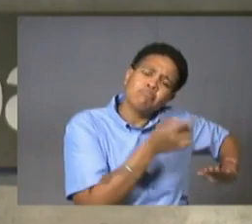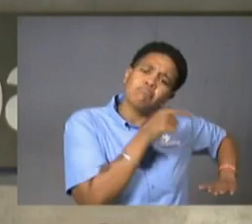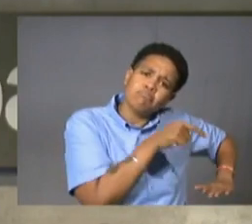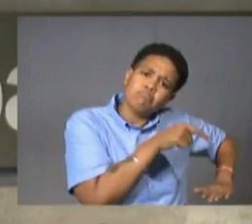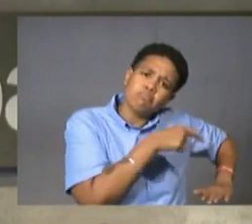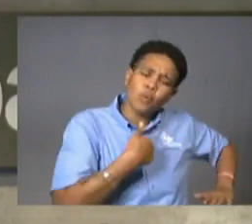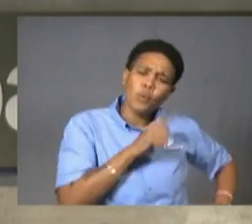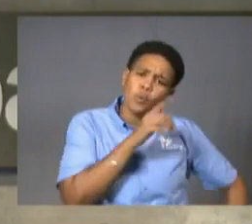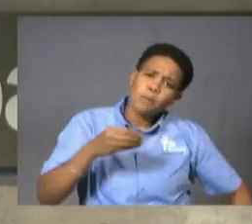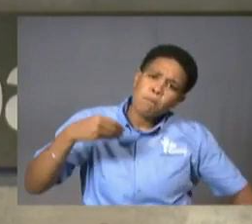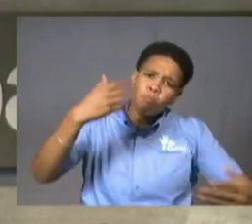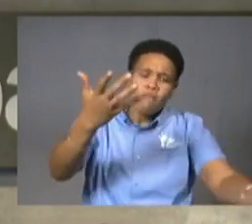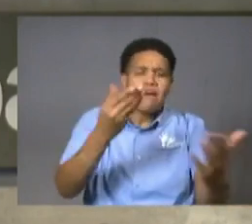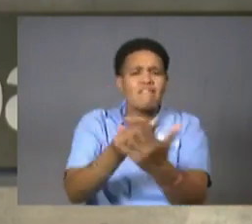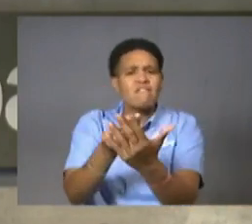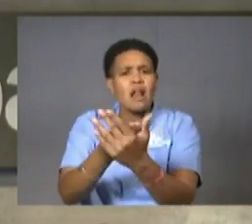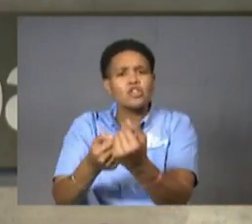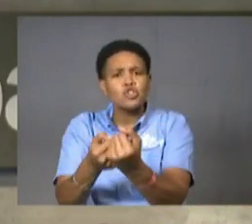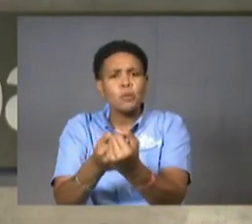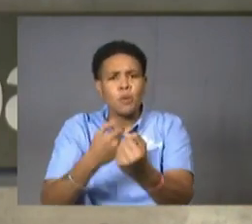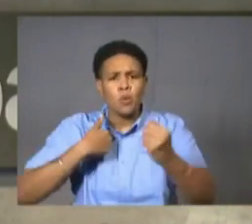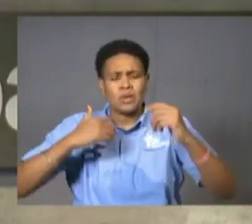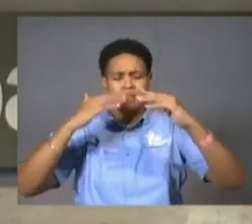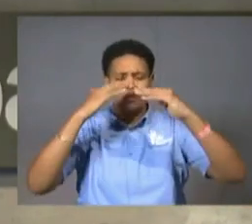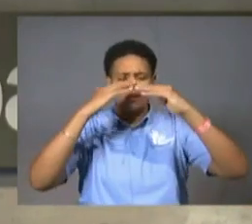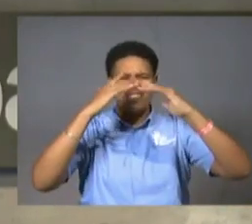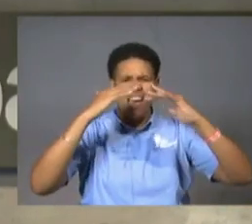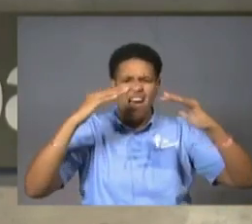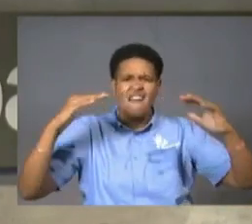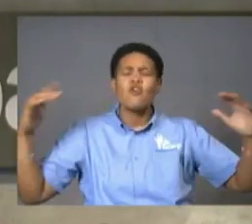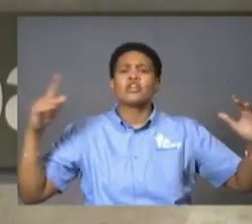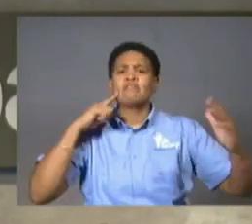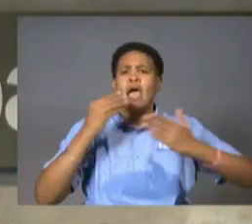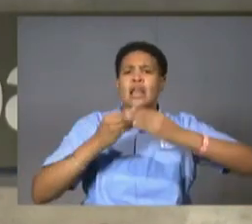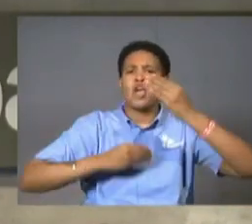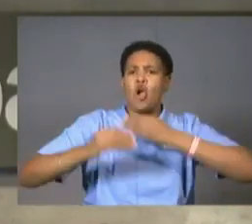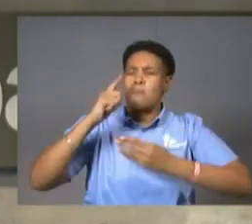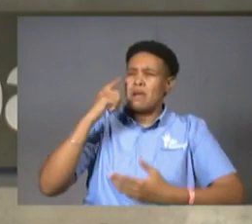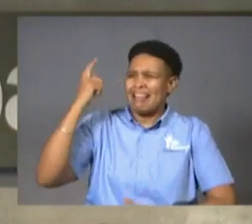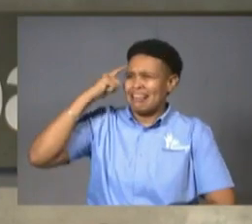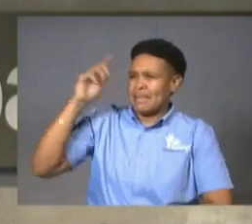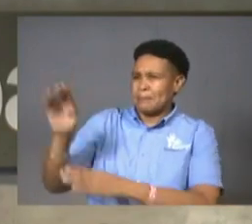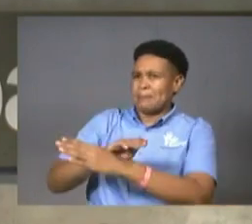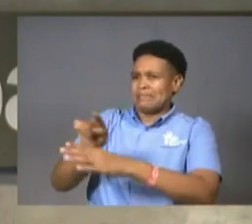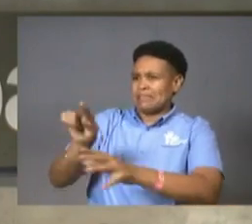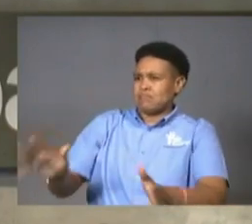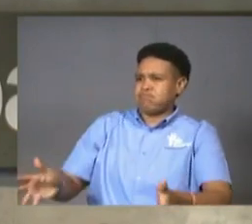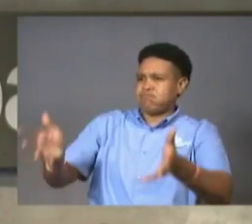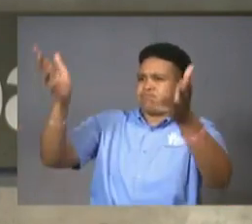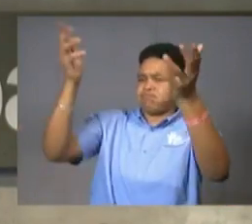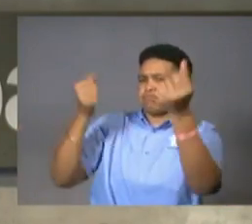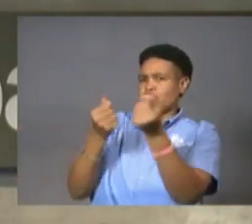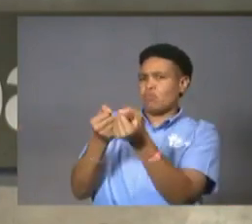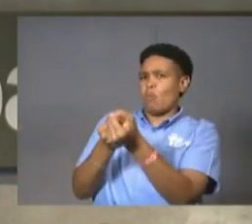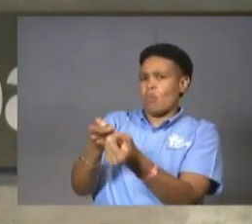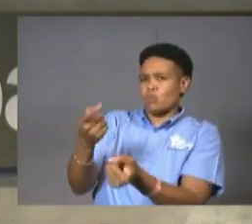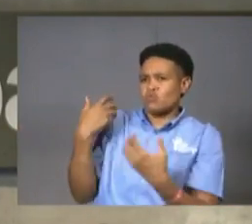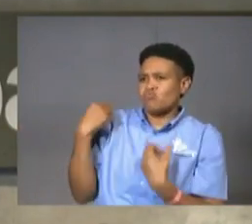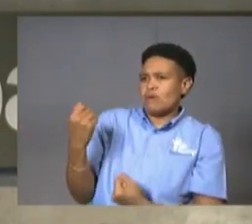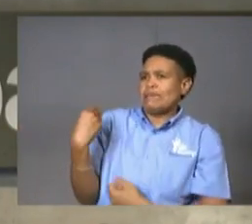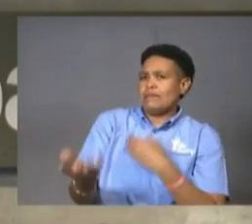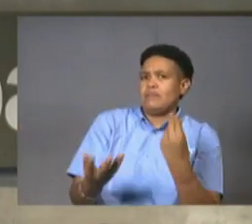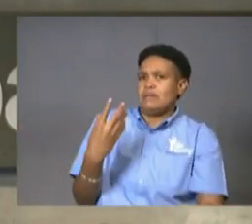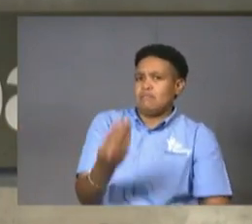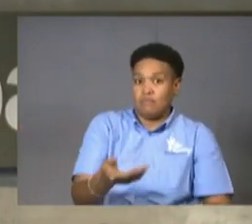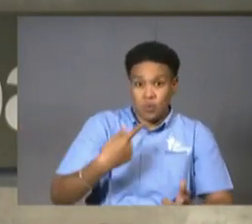support. We will diversify the economy and strengthen the business environment. We will strengthen the social safety